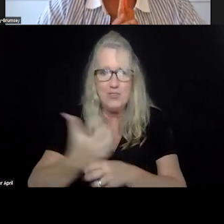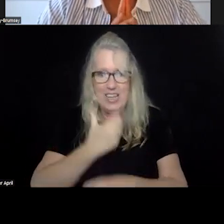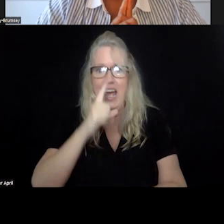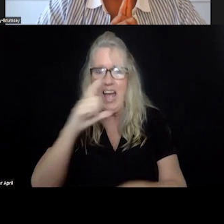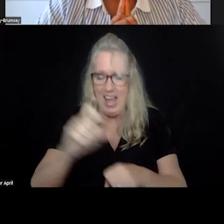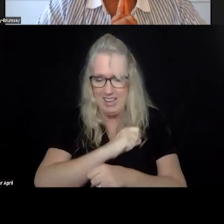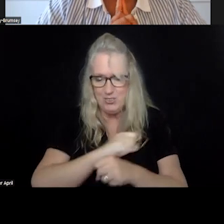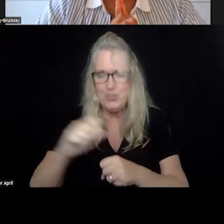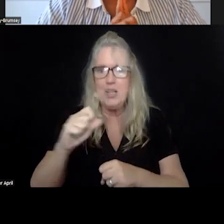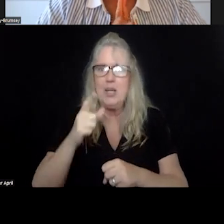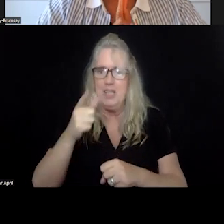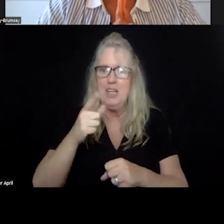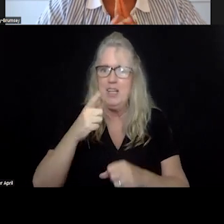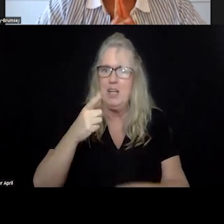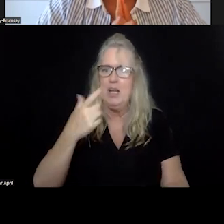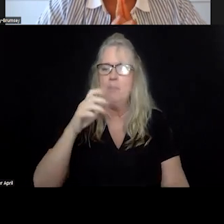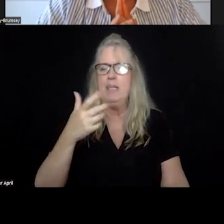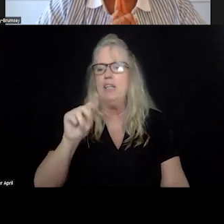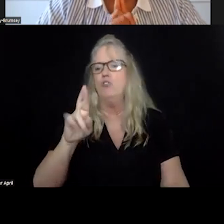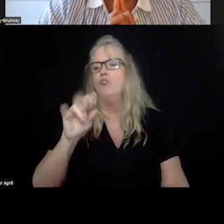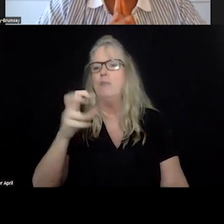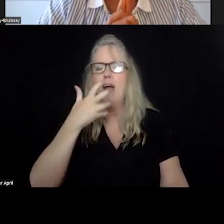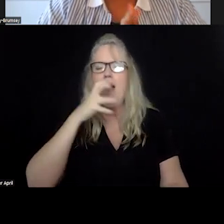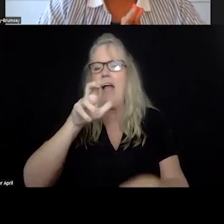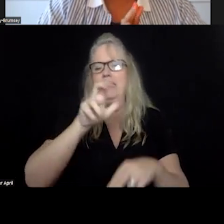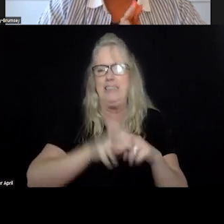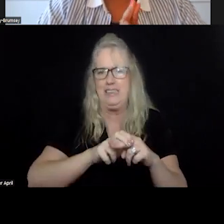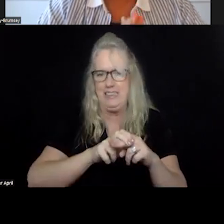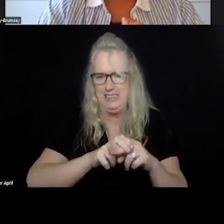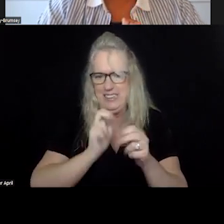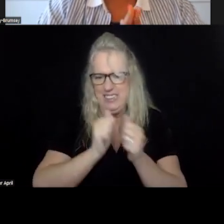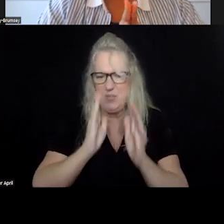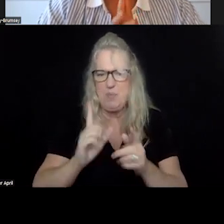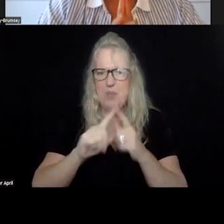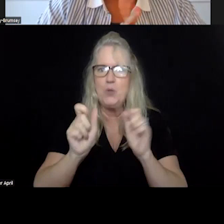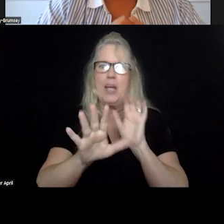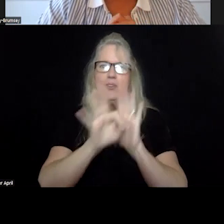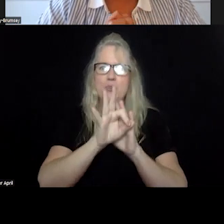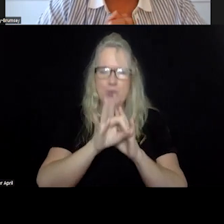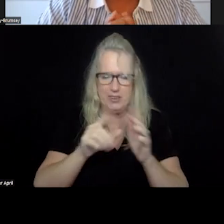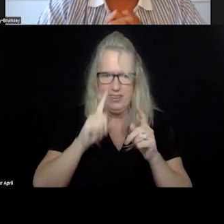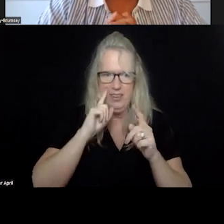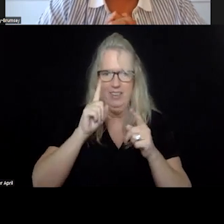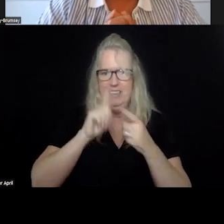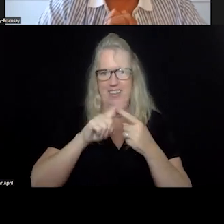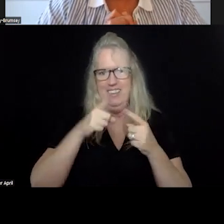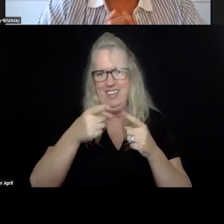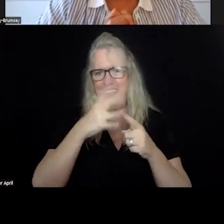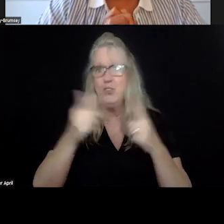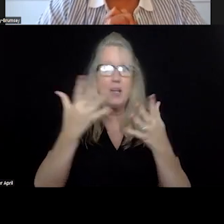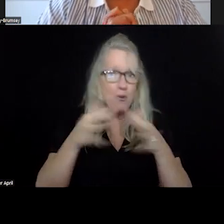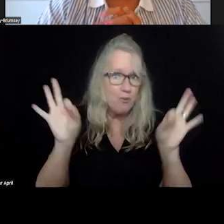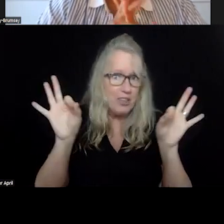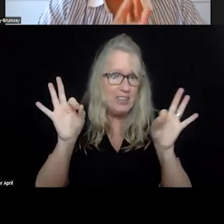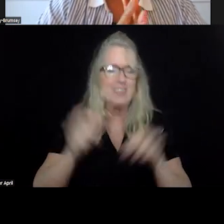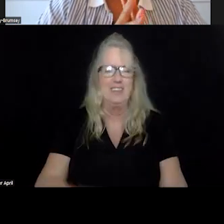be a trivia hot seat contestant. And you get to choose which of these posts you get, and you get it sent to you for free.